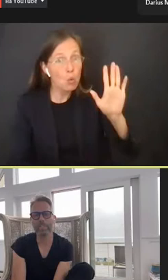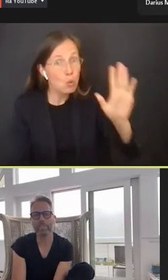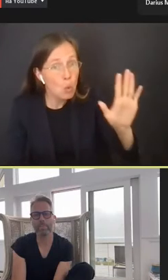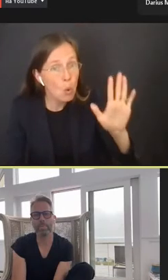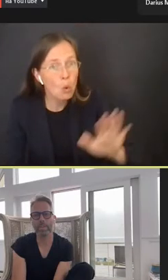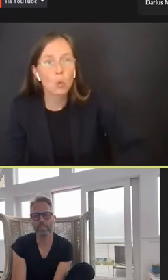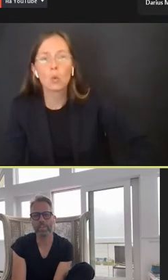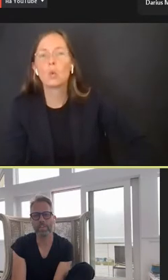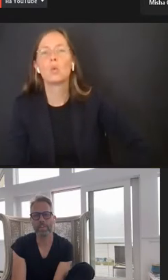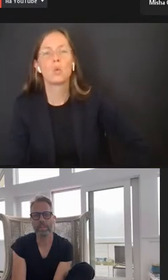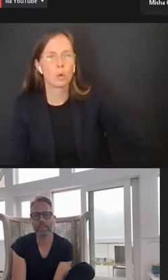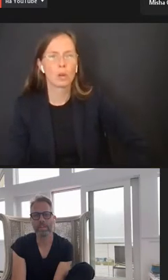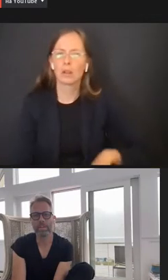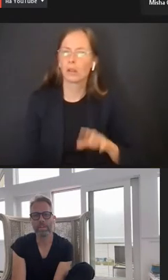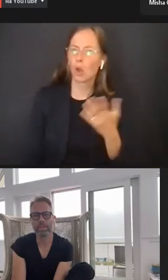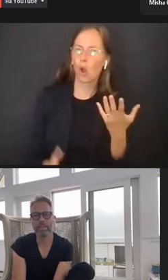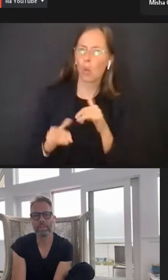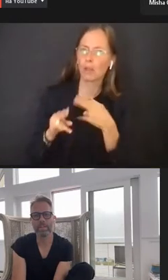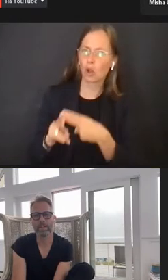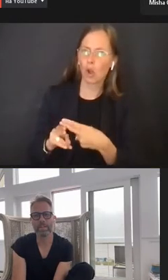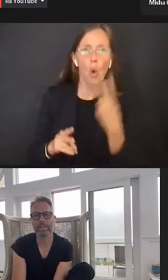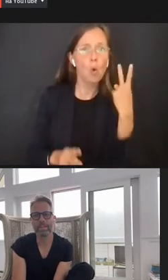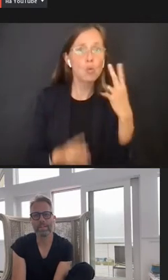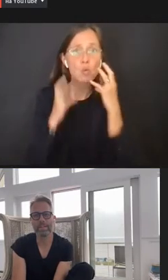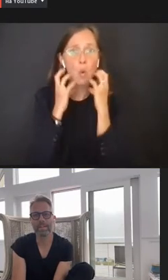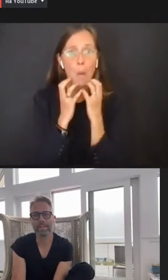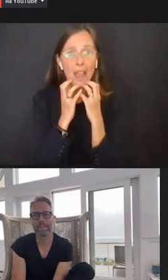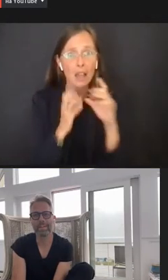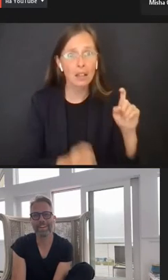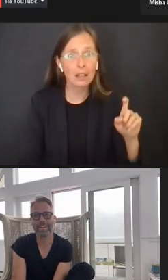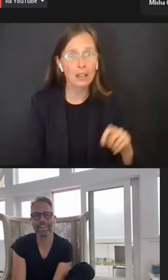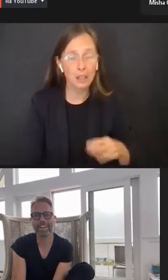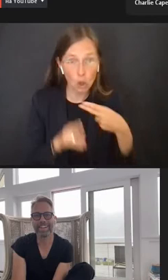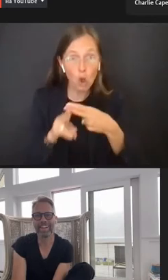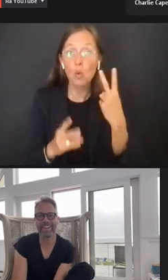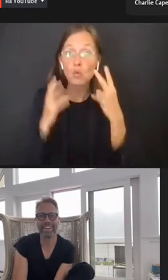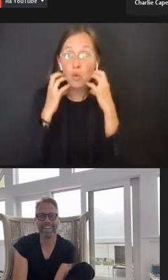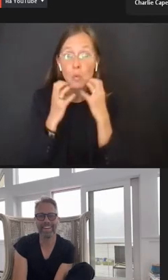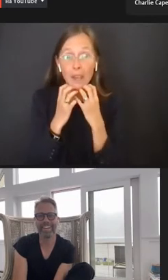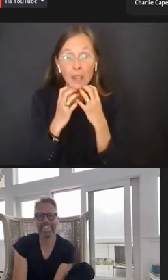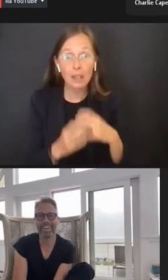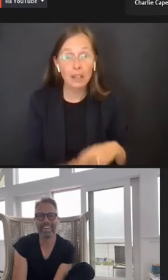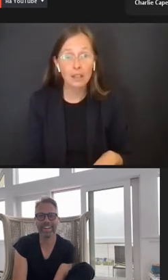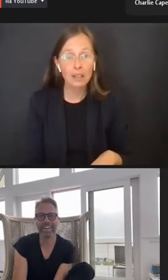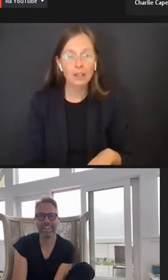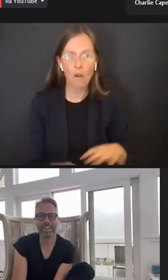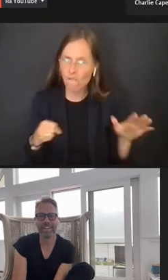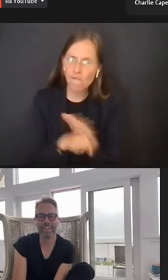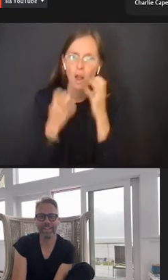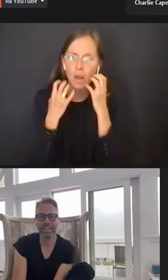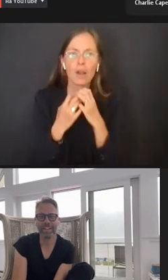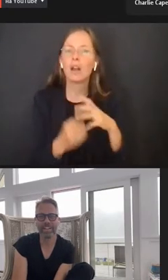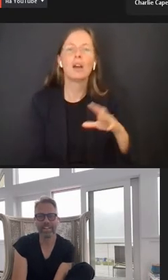that is impressive. What is that backdrop called? Two beards? It's two beards. It's full of beards. Trophy,